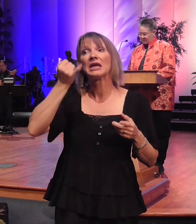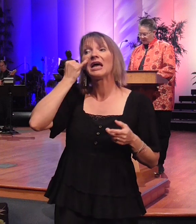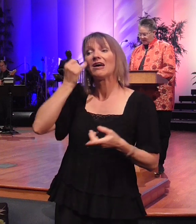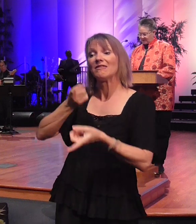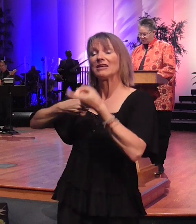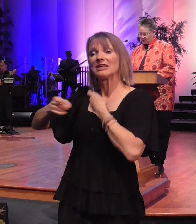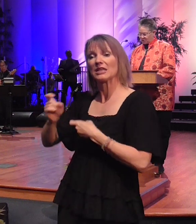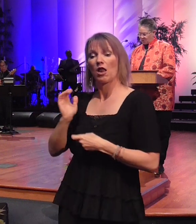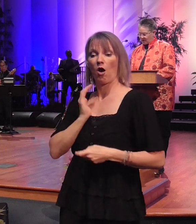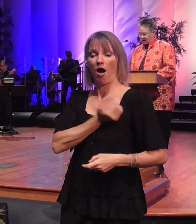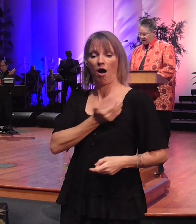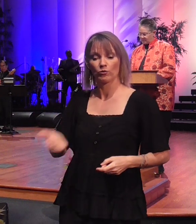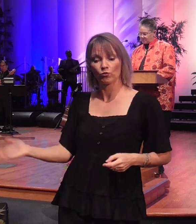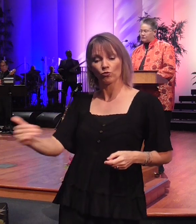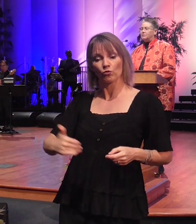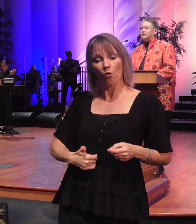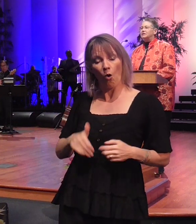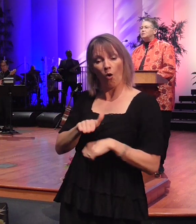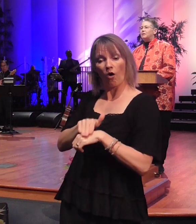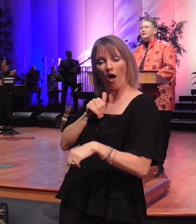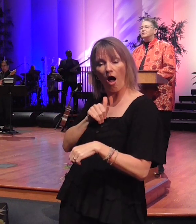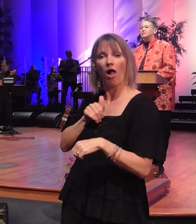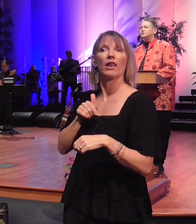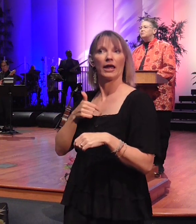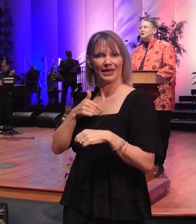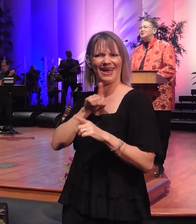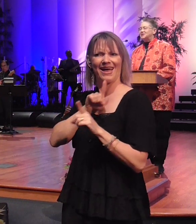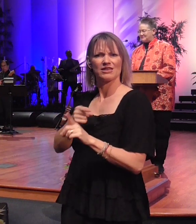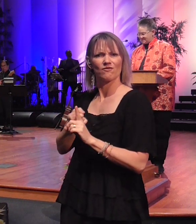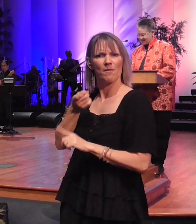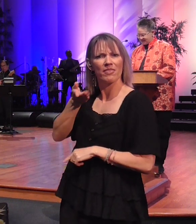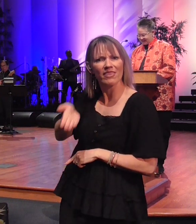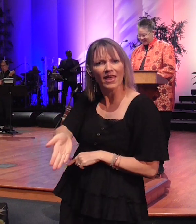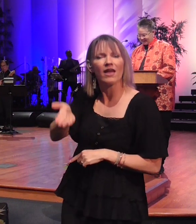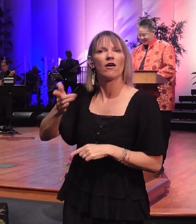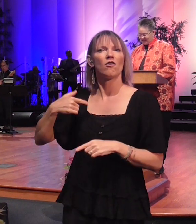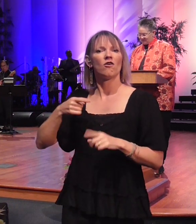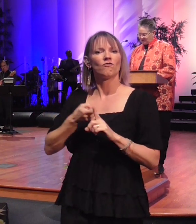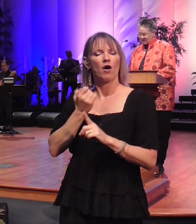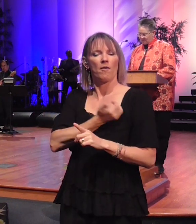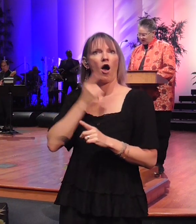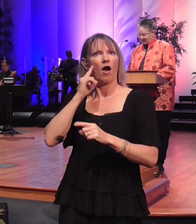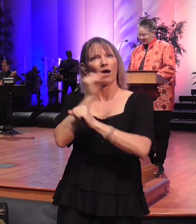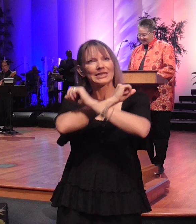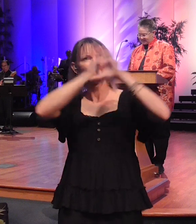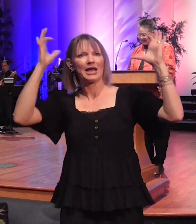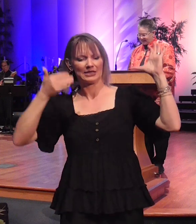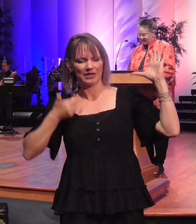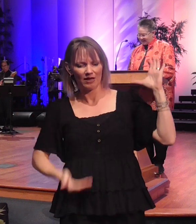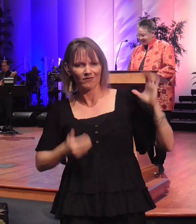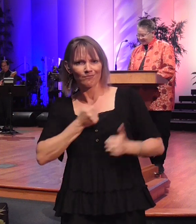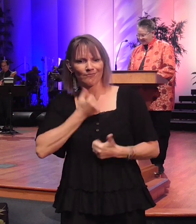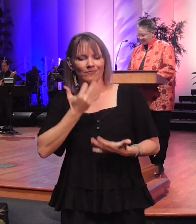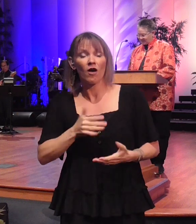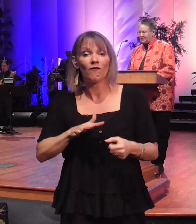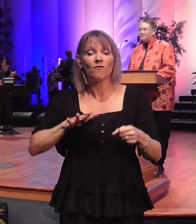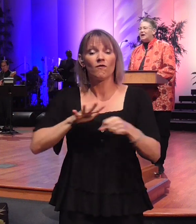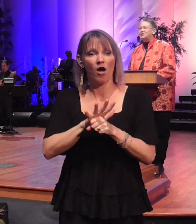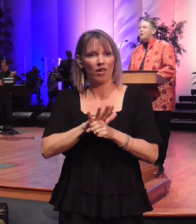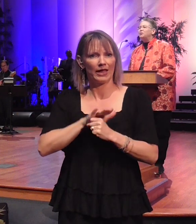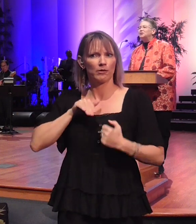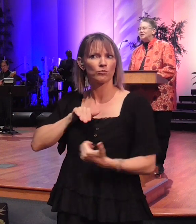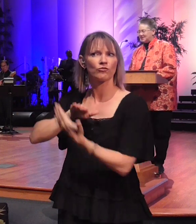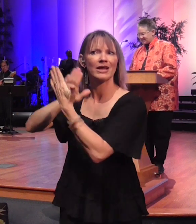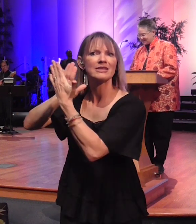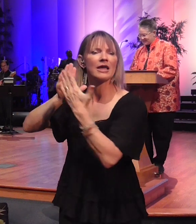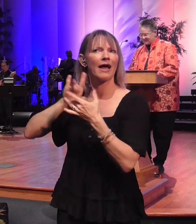place where doing comes from an expansive space of being, fully present and connected with divine